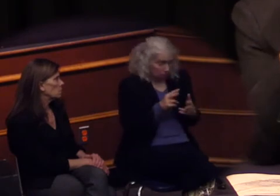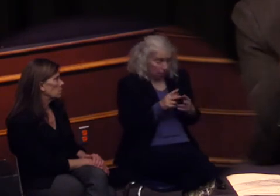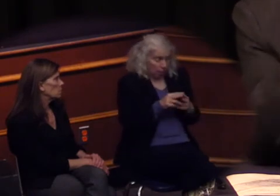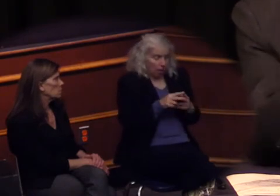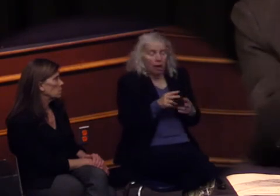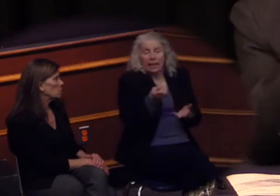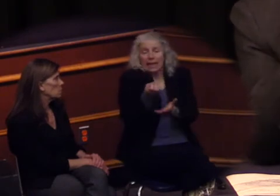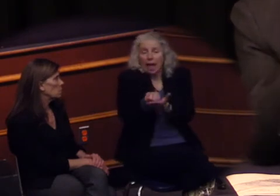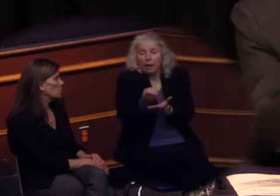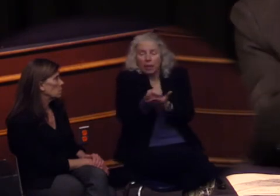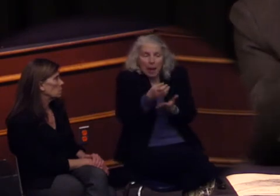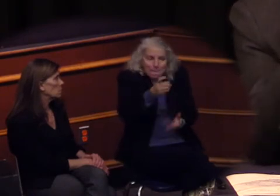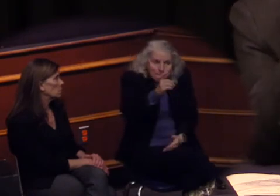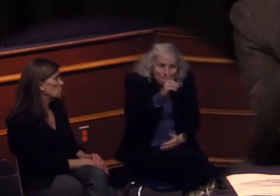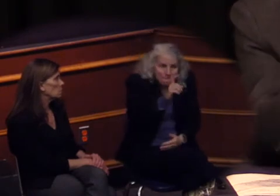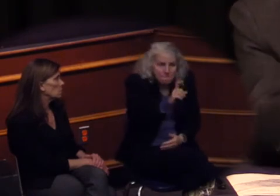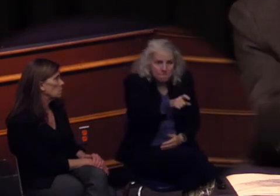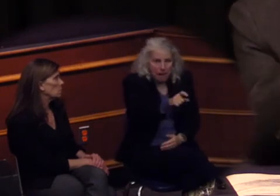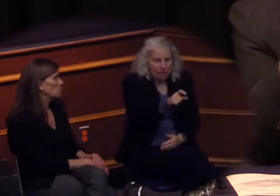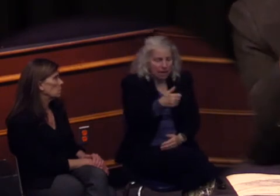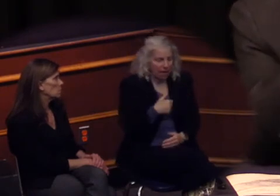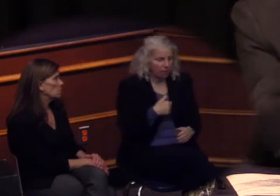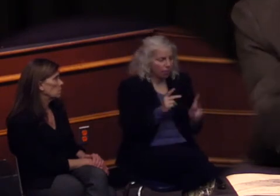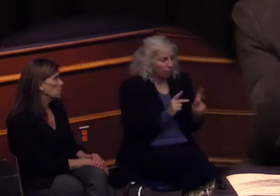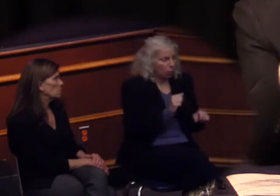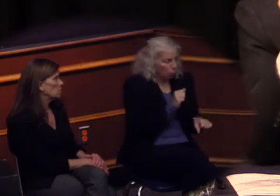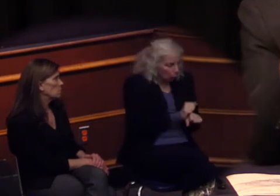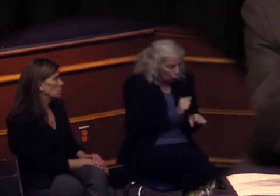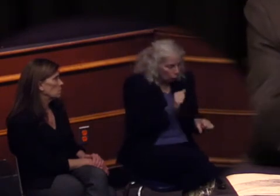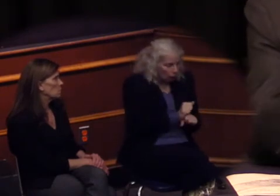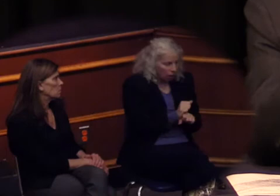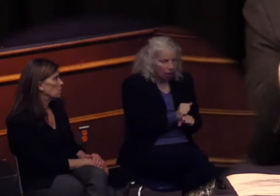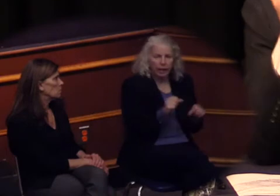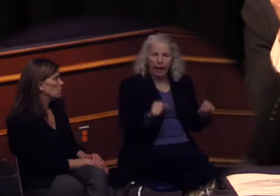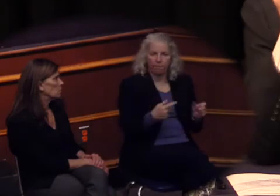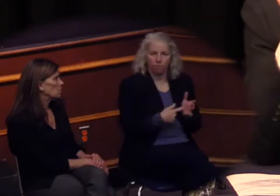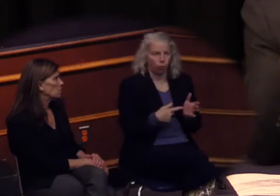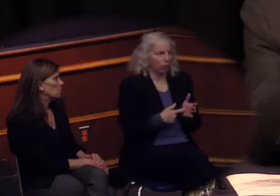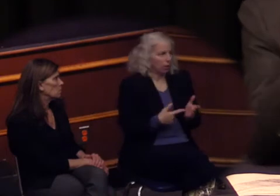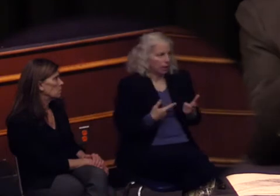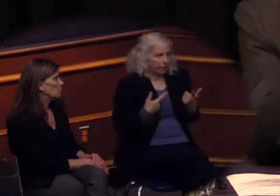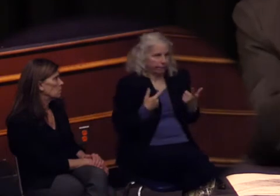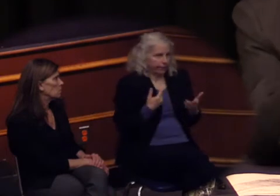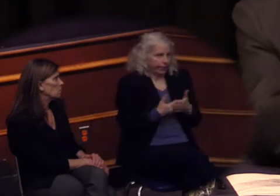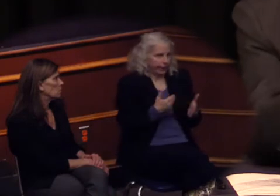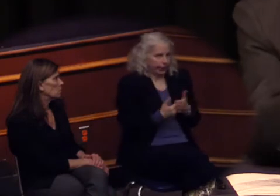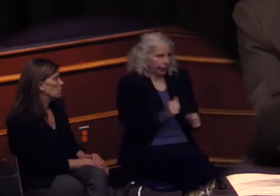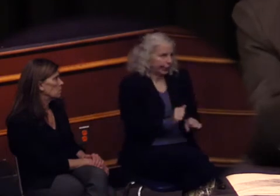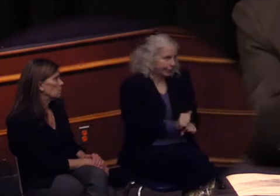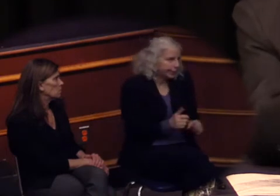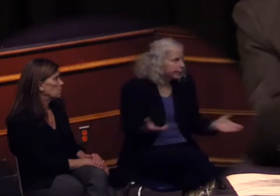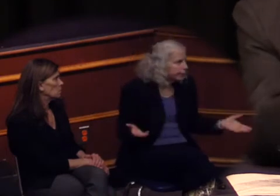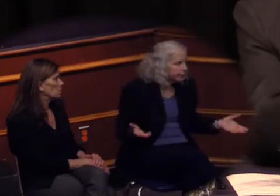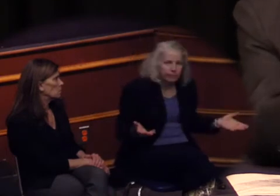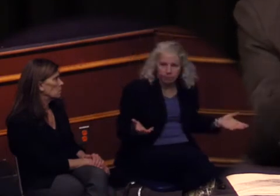is dependent on the fact that the workforce can afford to live near where they work.